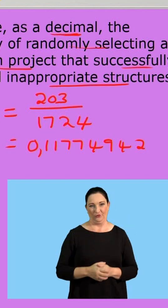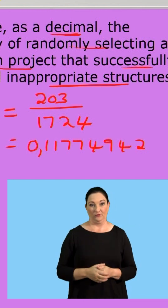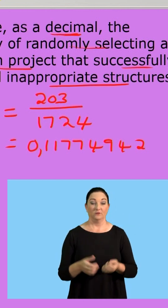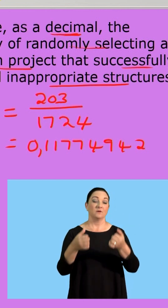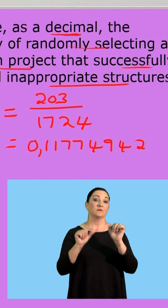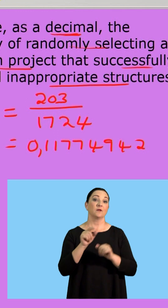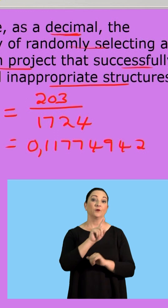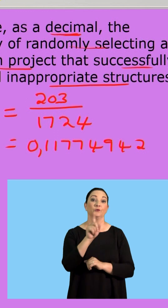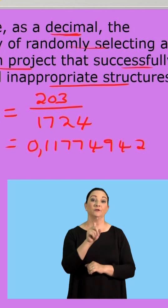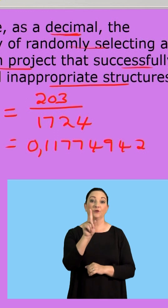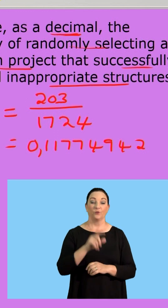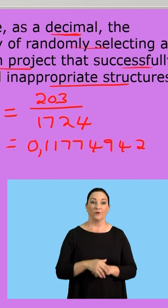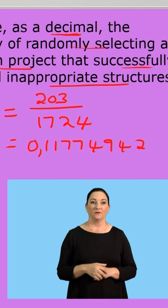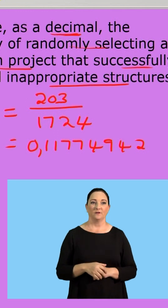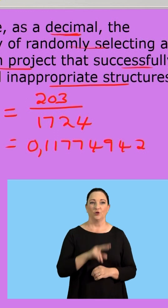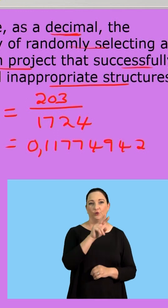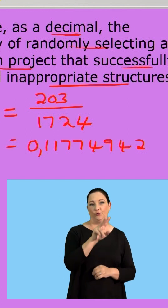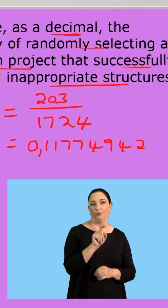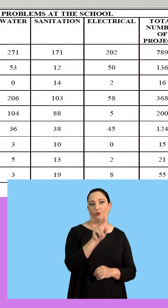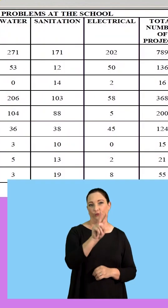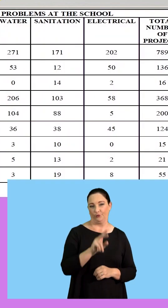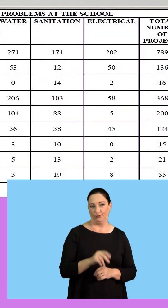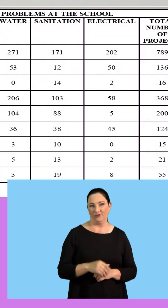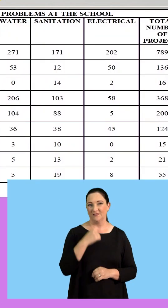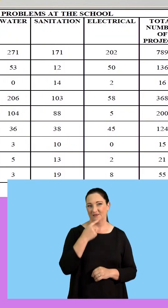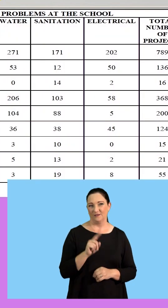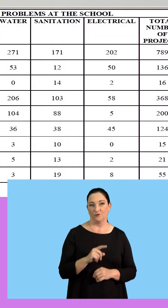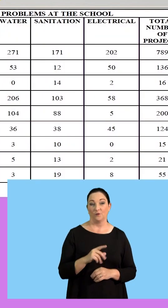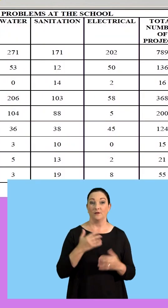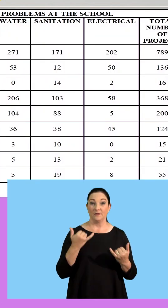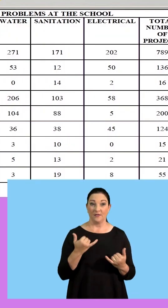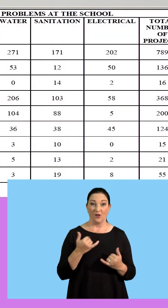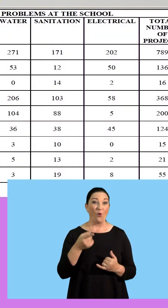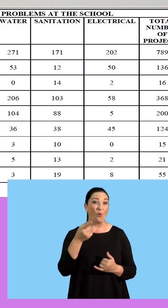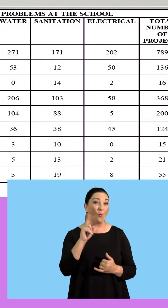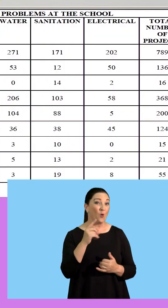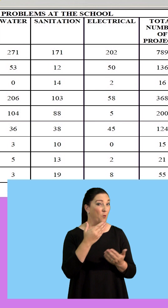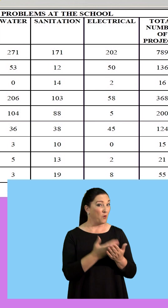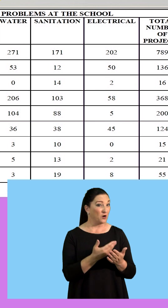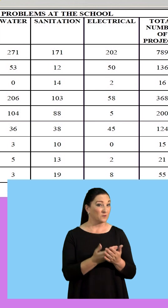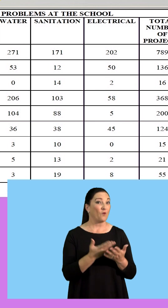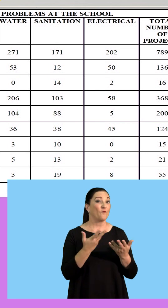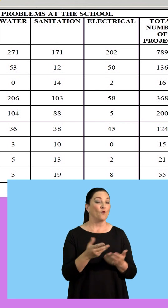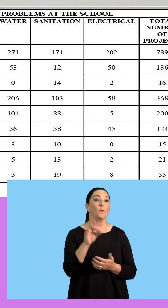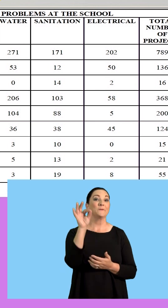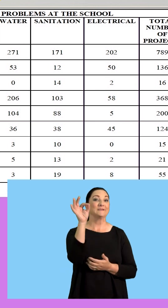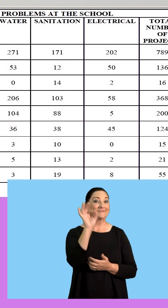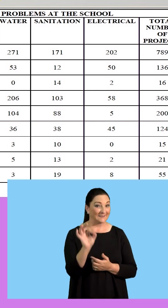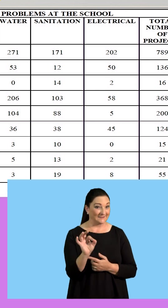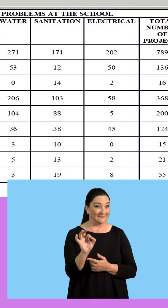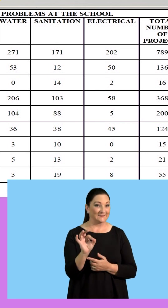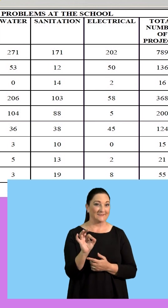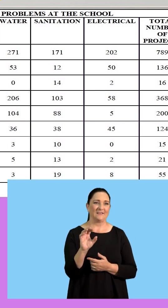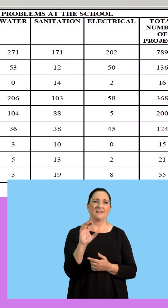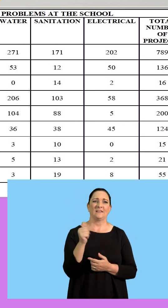structures. Right, okay, let's now move on to our next question. So question 2.2 says, determine the probability,